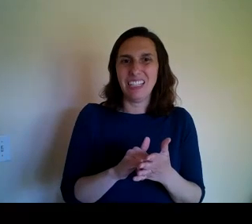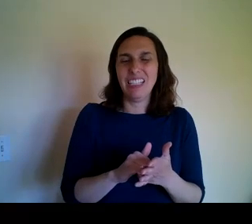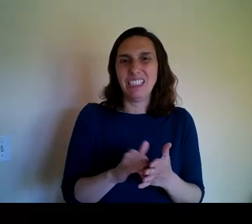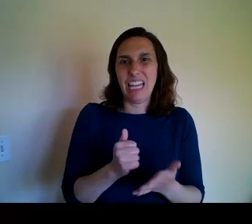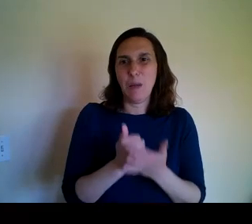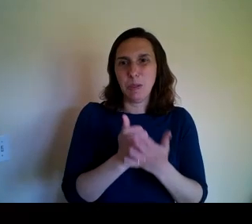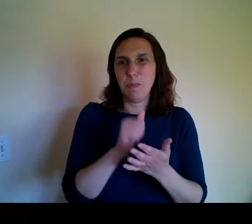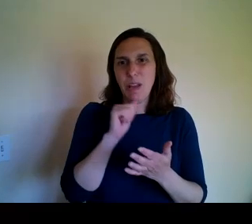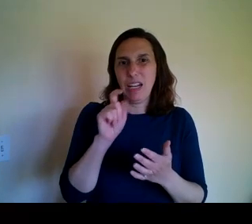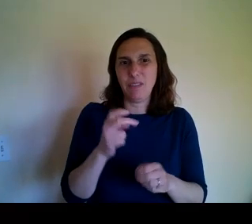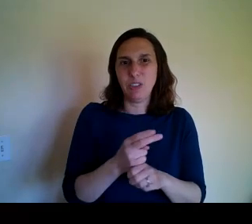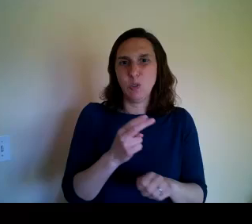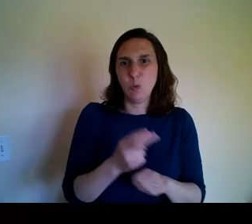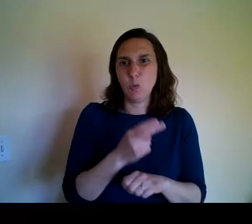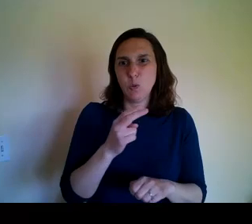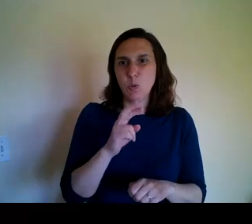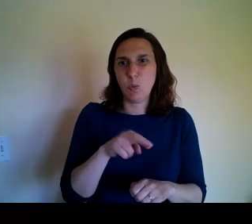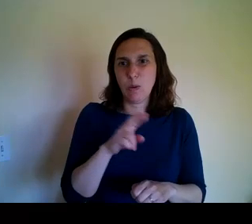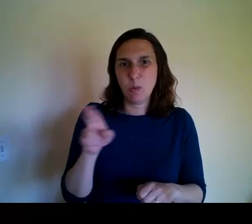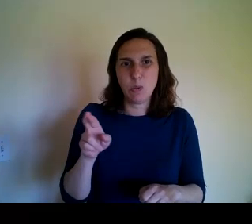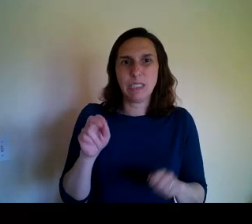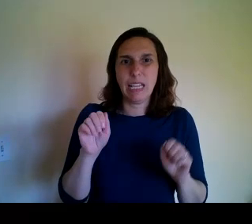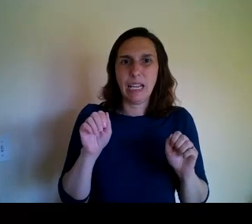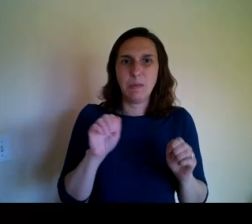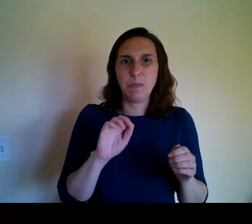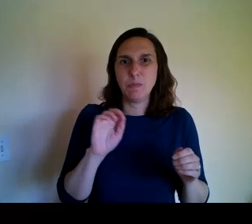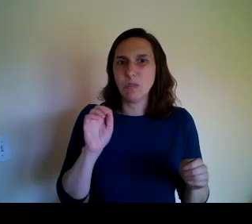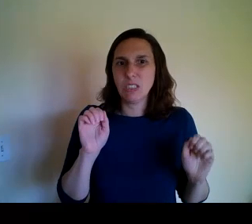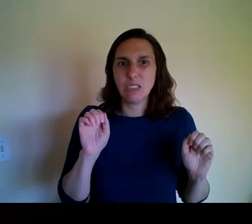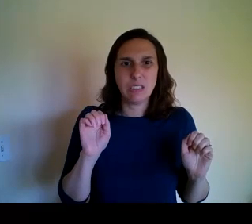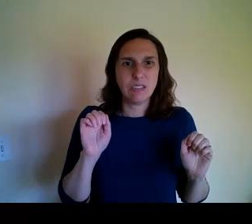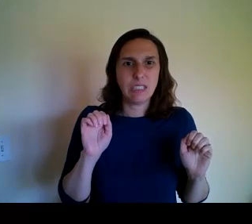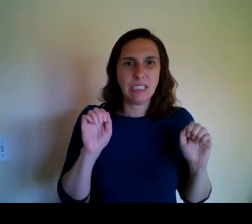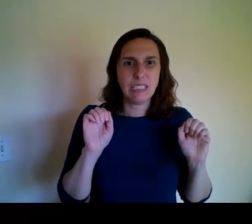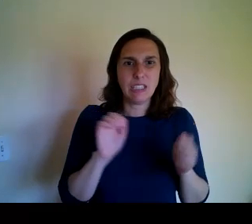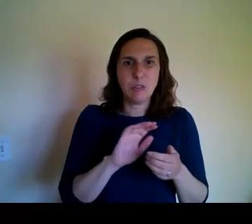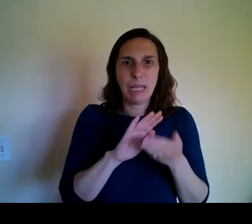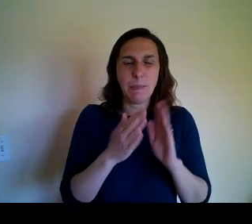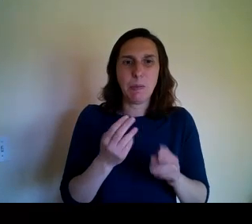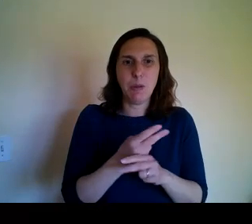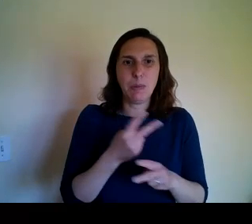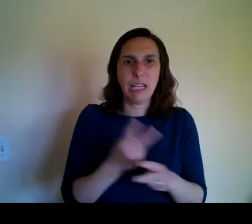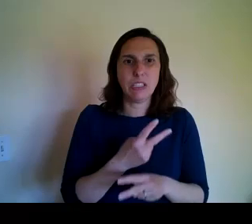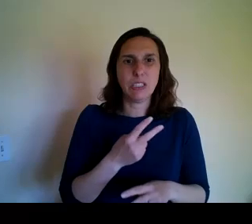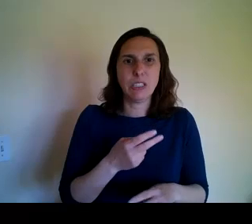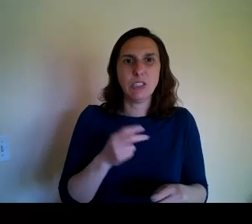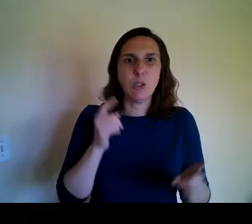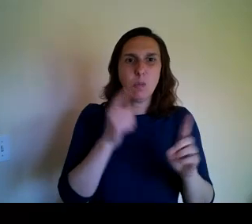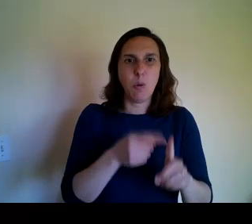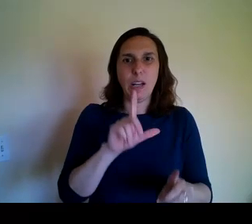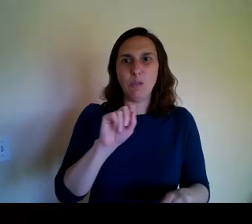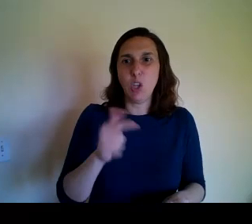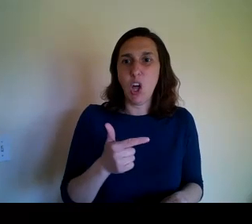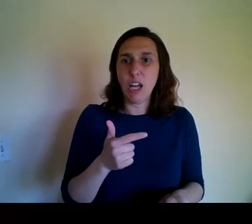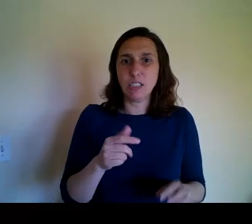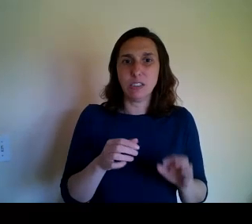could turn them into a multiplication by a half. The whole purpose of logs and log calculations were set up so